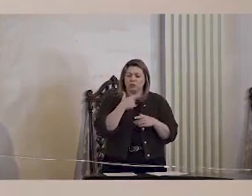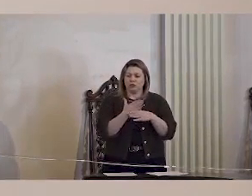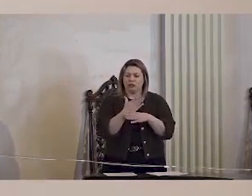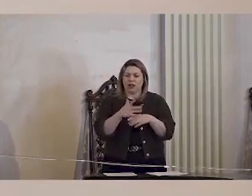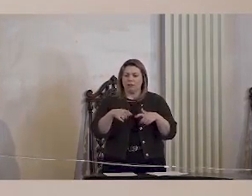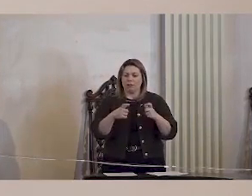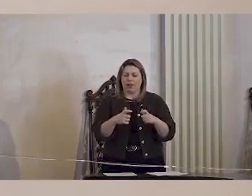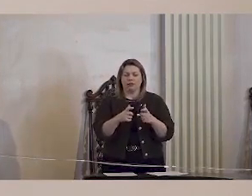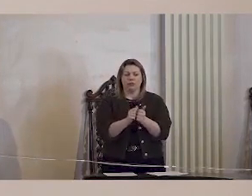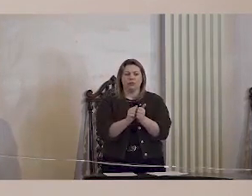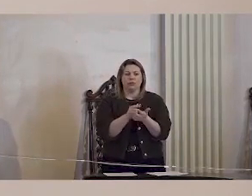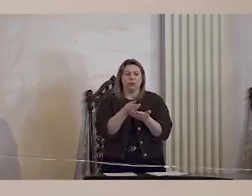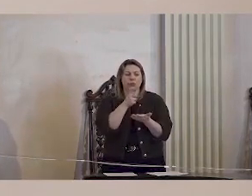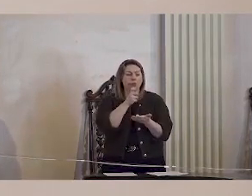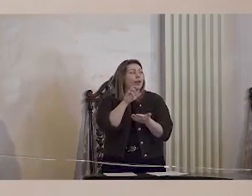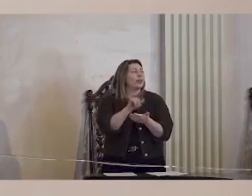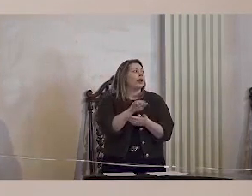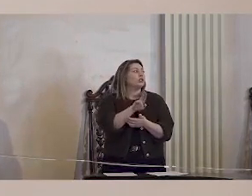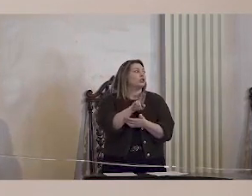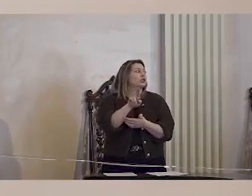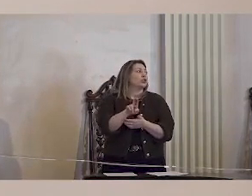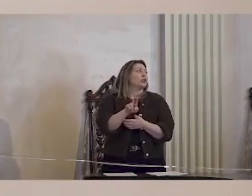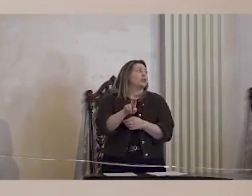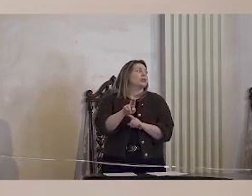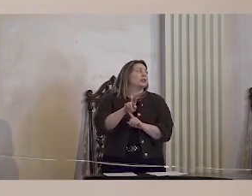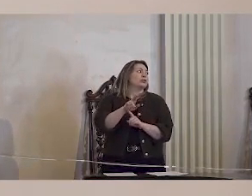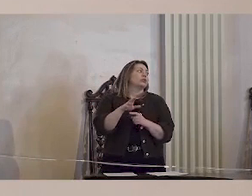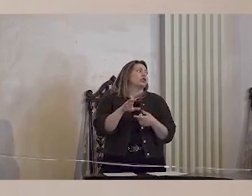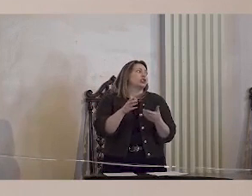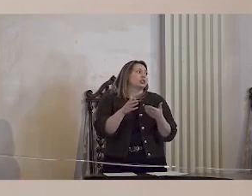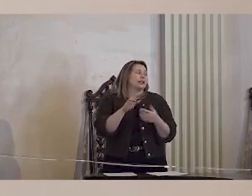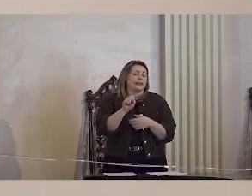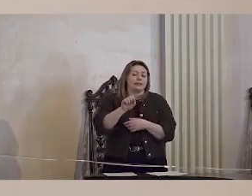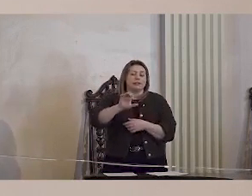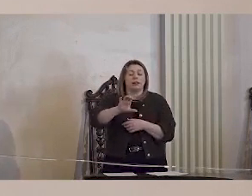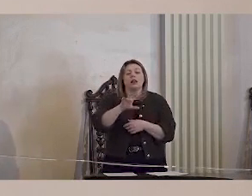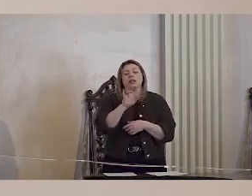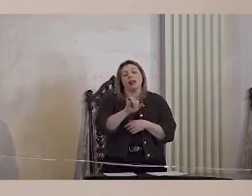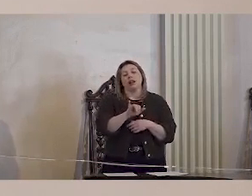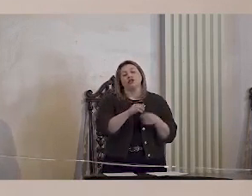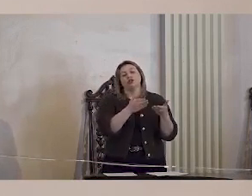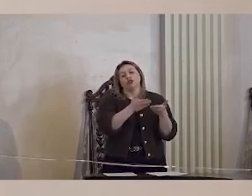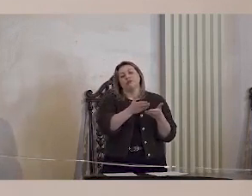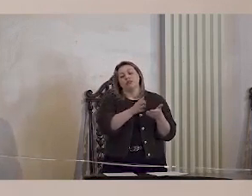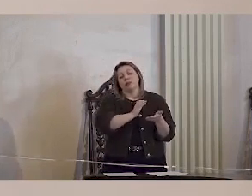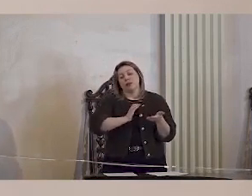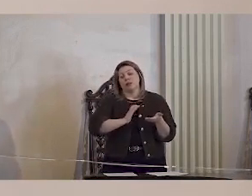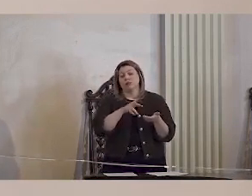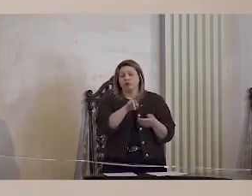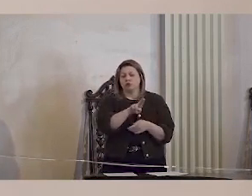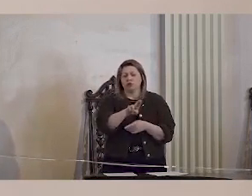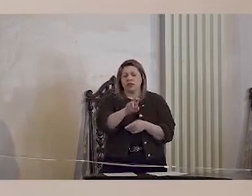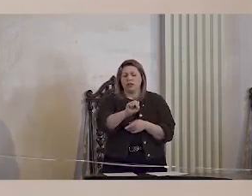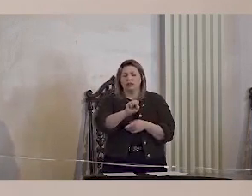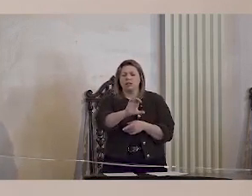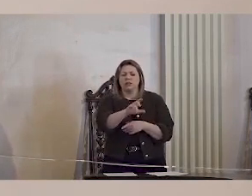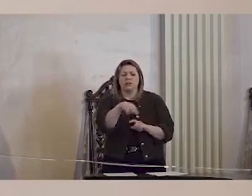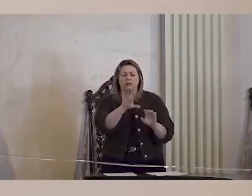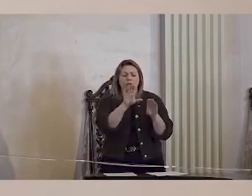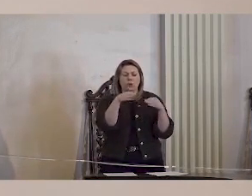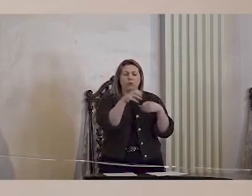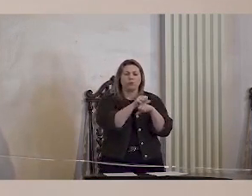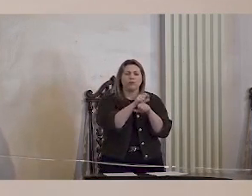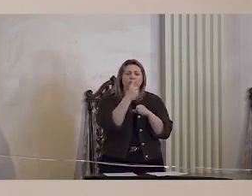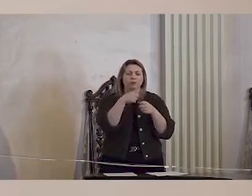the Unitarian Universalist Service Committee, or UUSC. UUSC focuses its work on